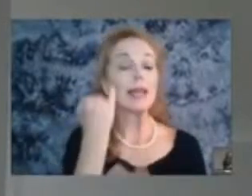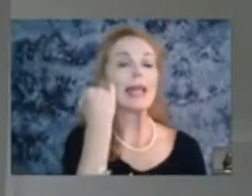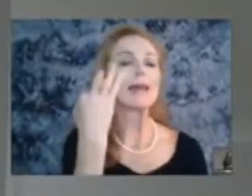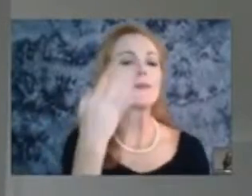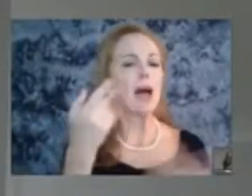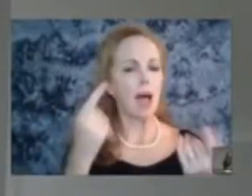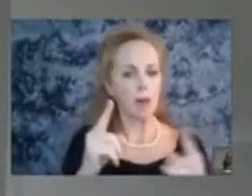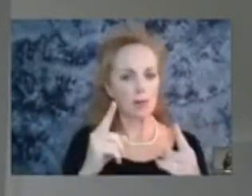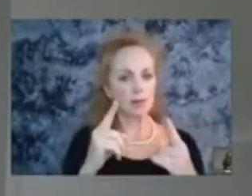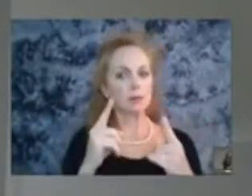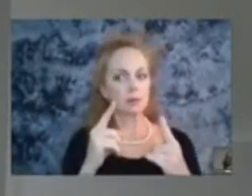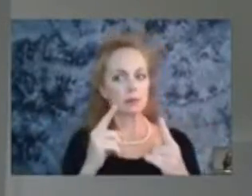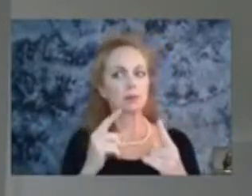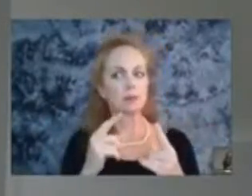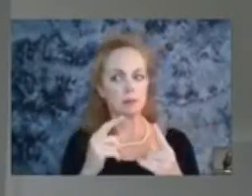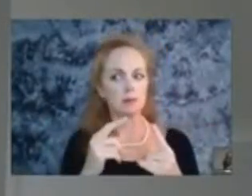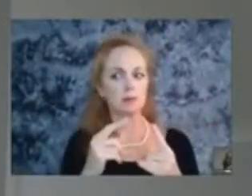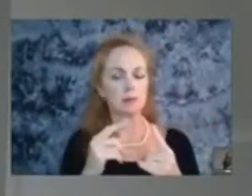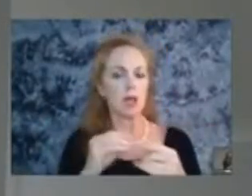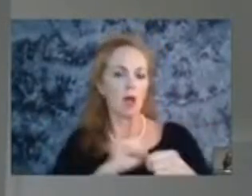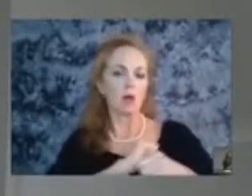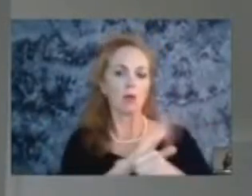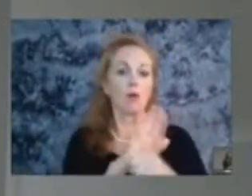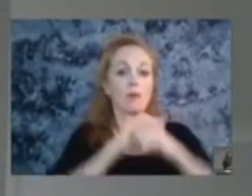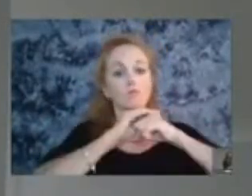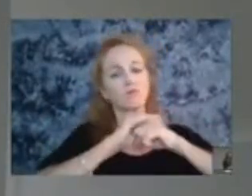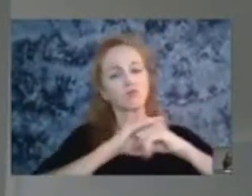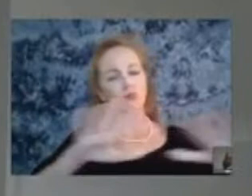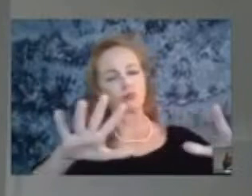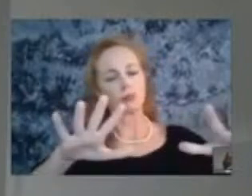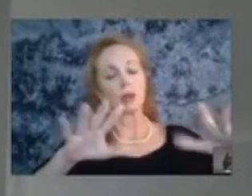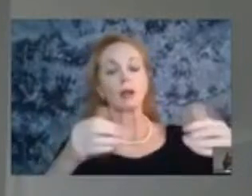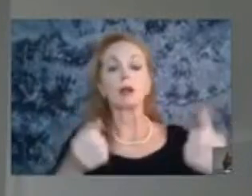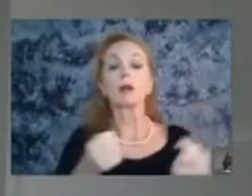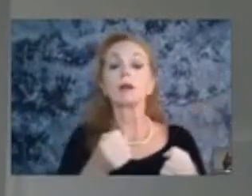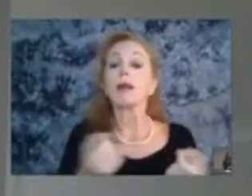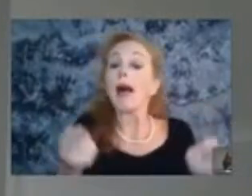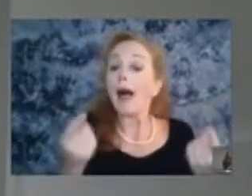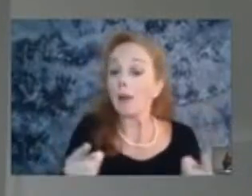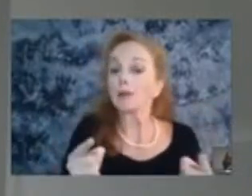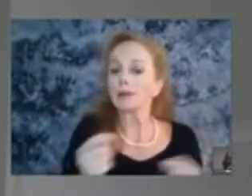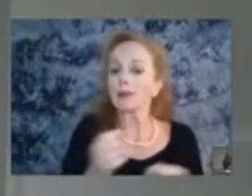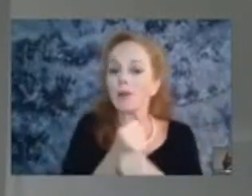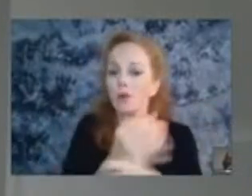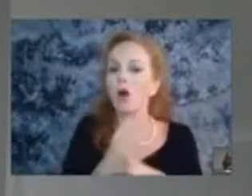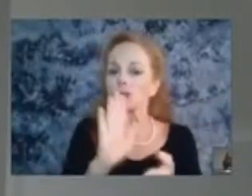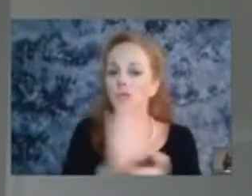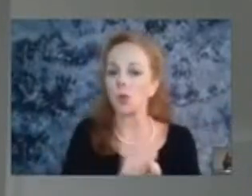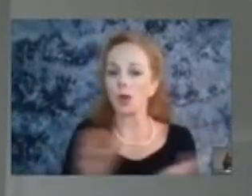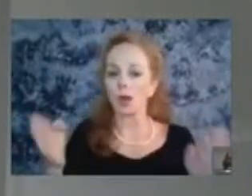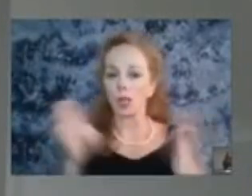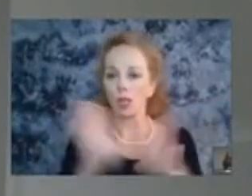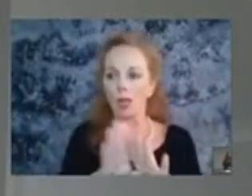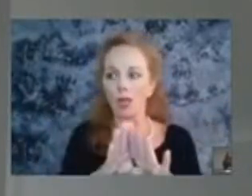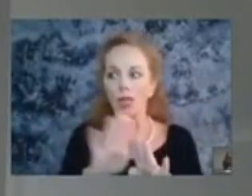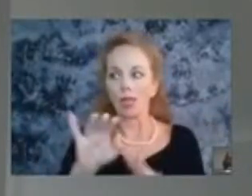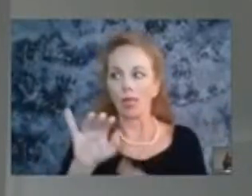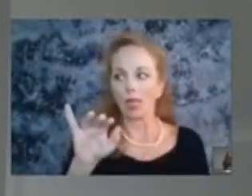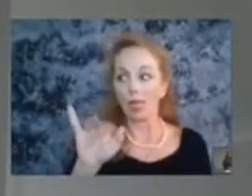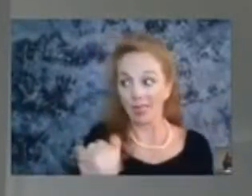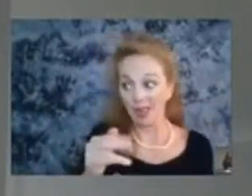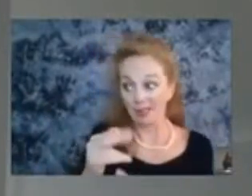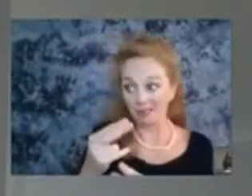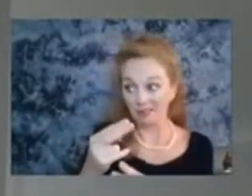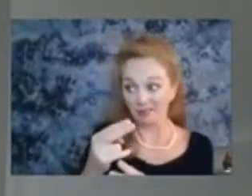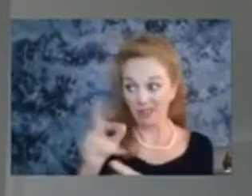that would require a particular school to close down for a period of time, would that material, that disinfectant, also be utilized